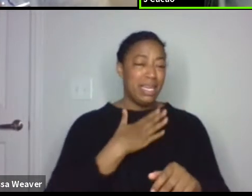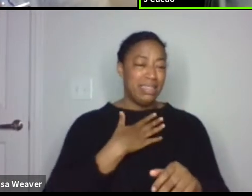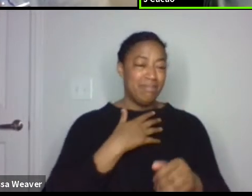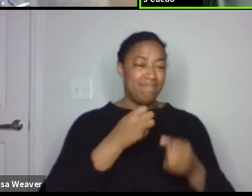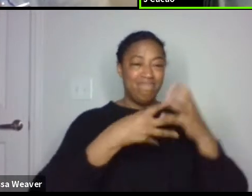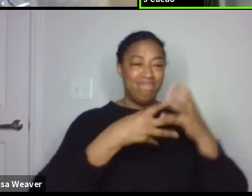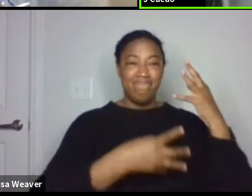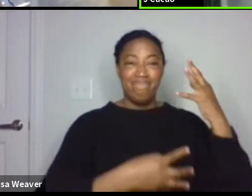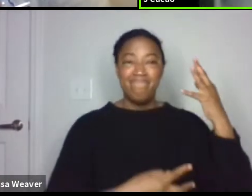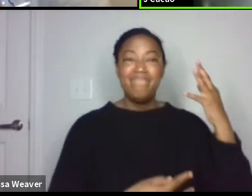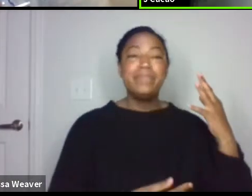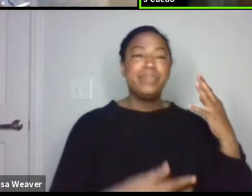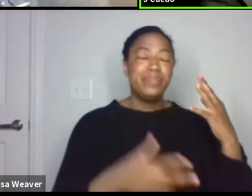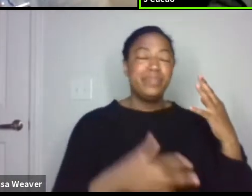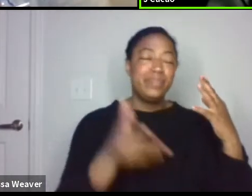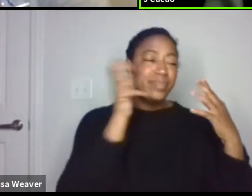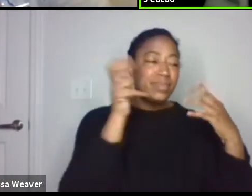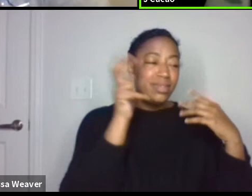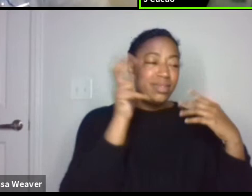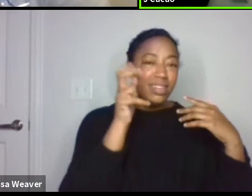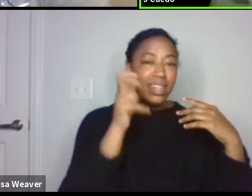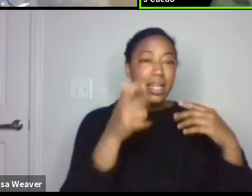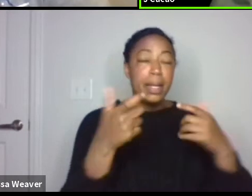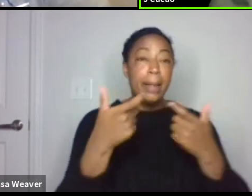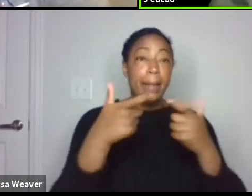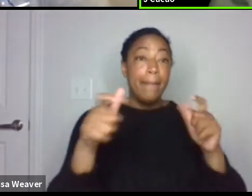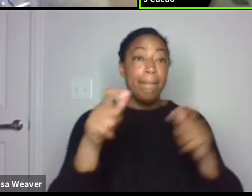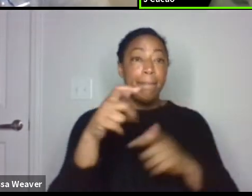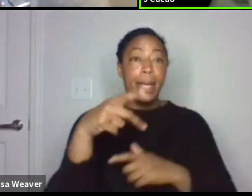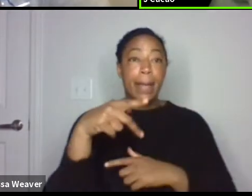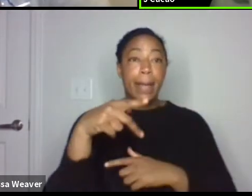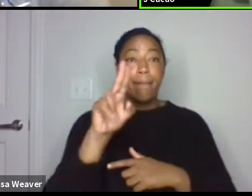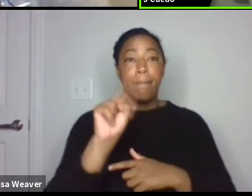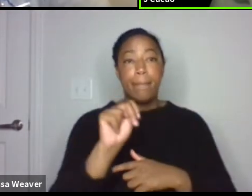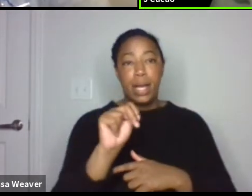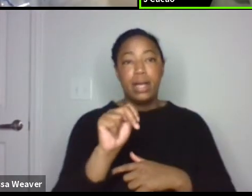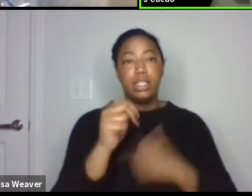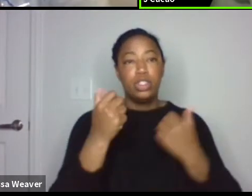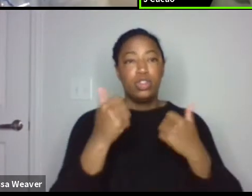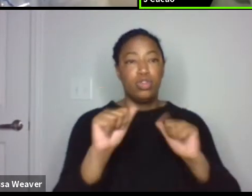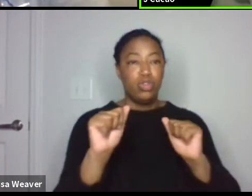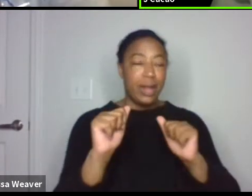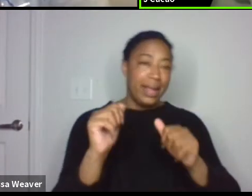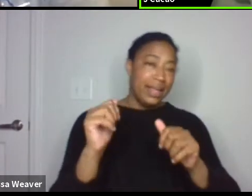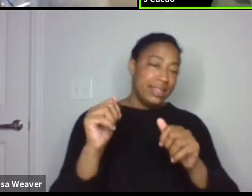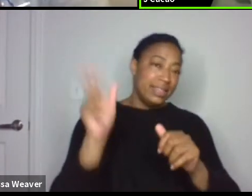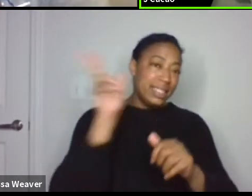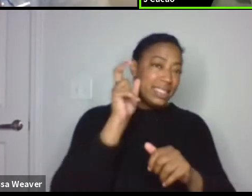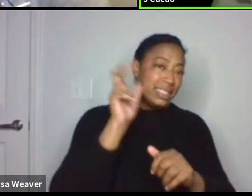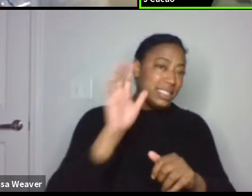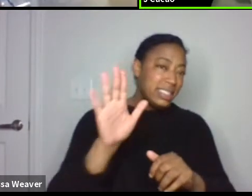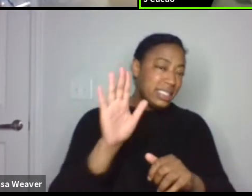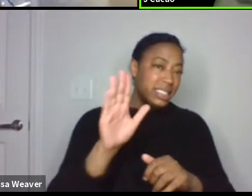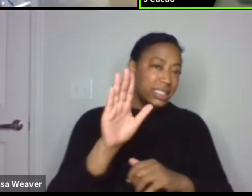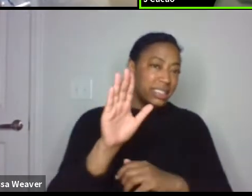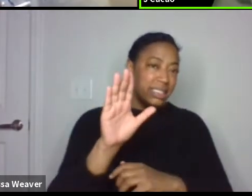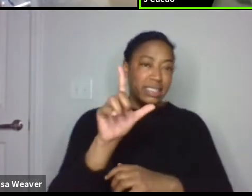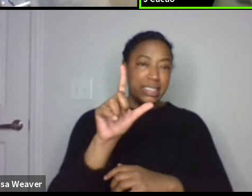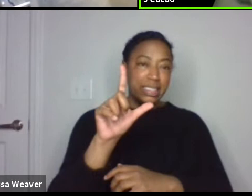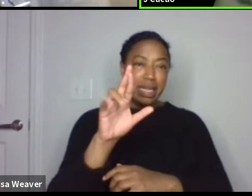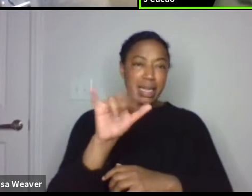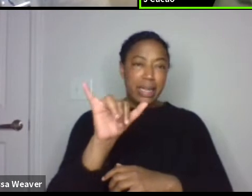to who I've been listening to. I've been listening to Big Pun lately for real. Just trying to digest some of his lyricism. But my top 5 right